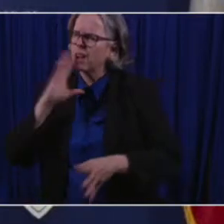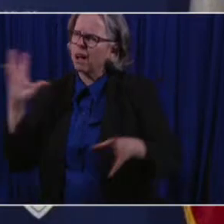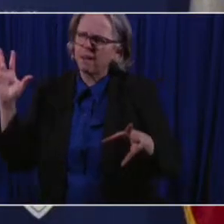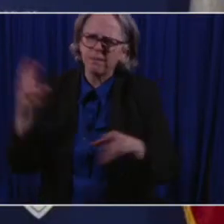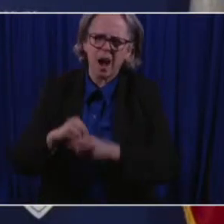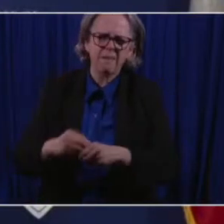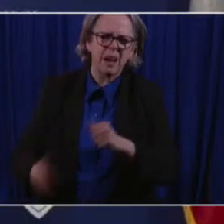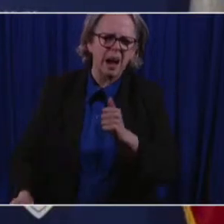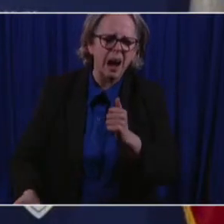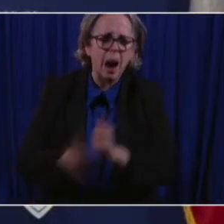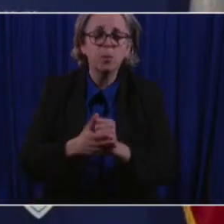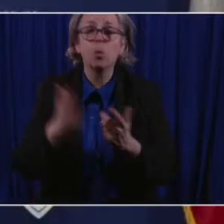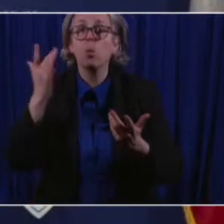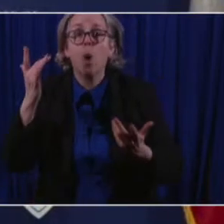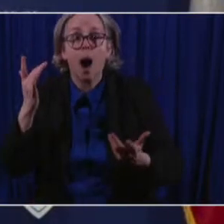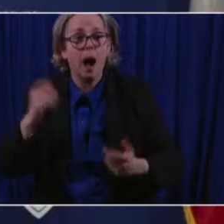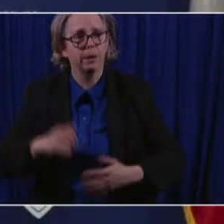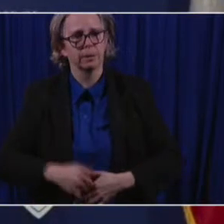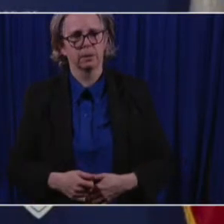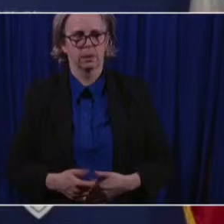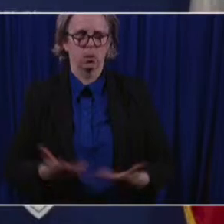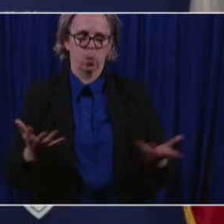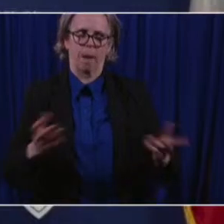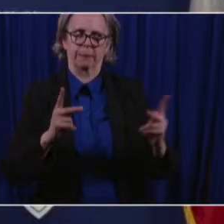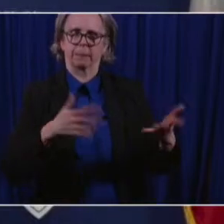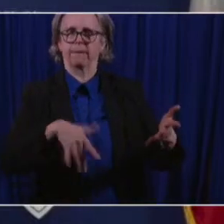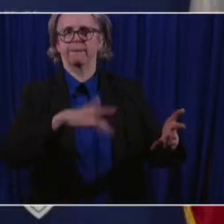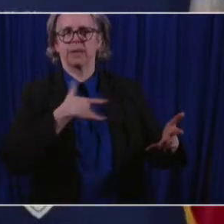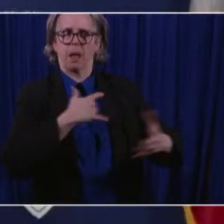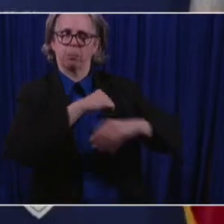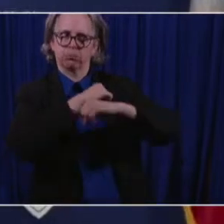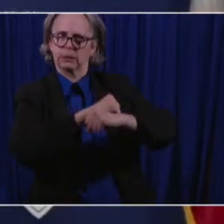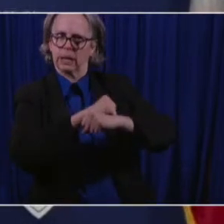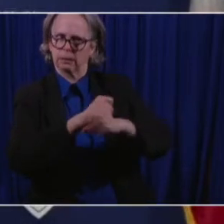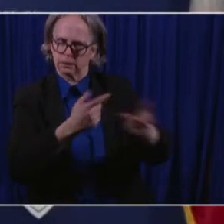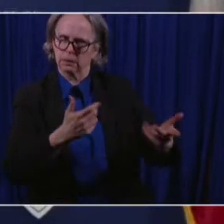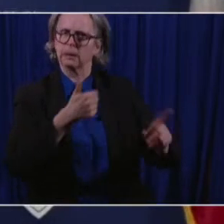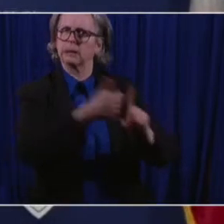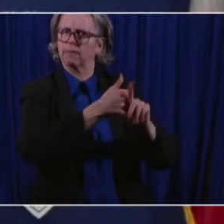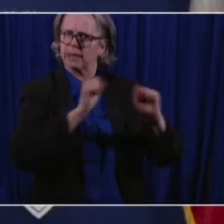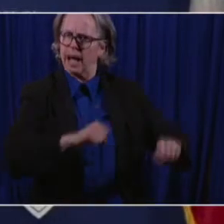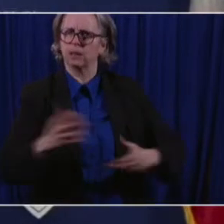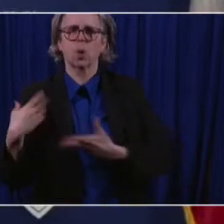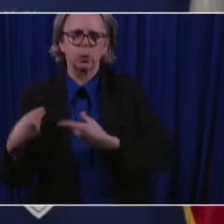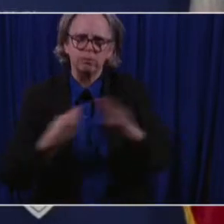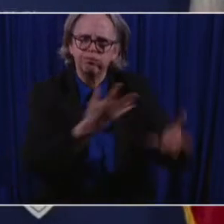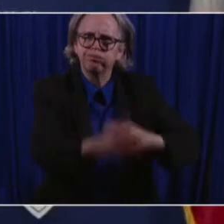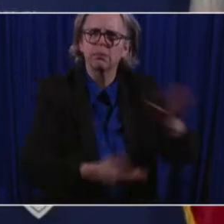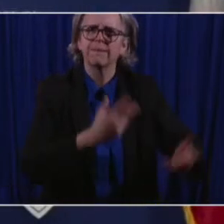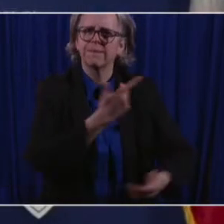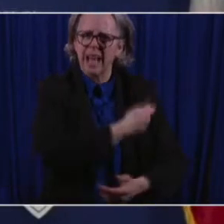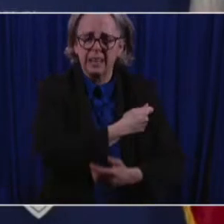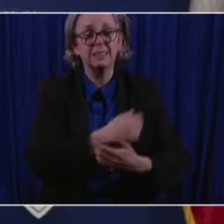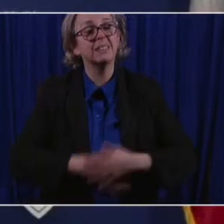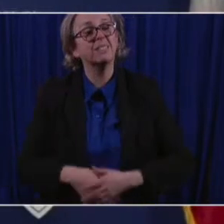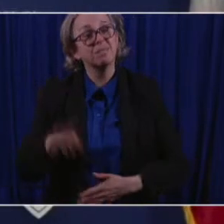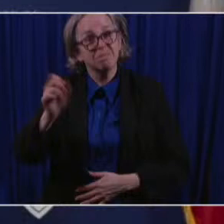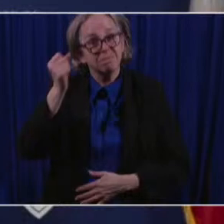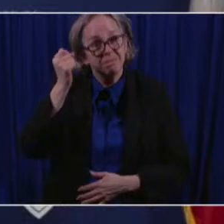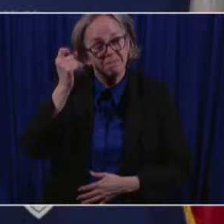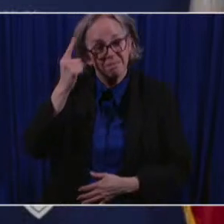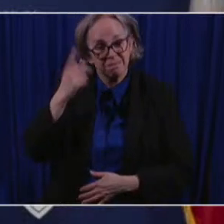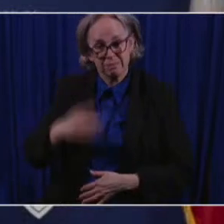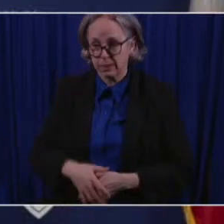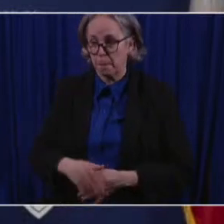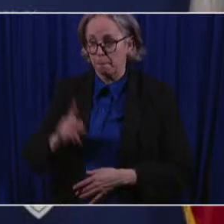themselves with this shot. And every time someone protects themselves, with this shot, they are protecting